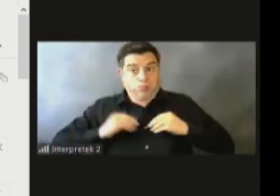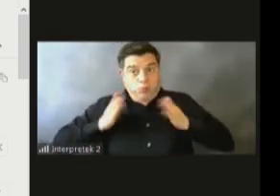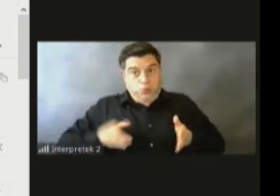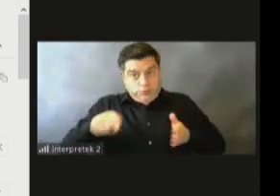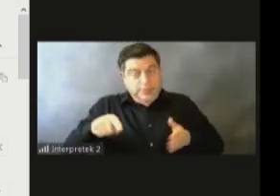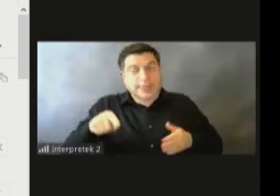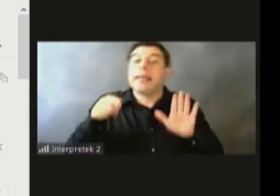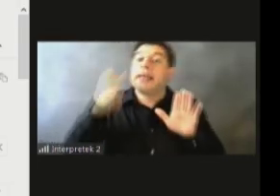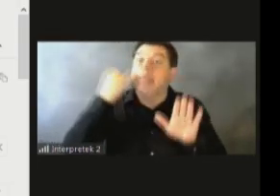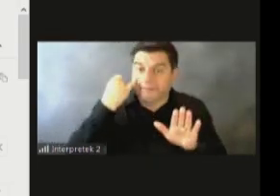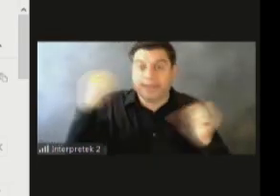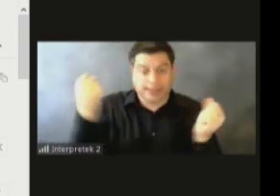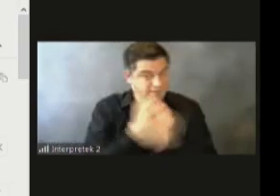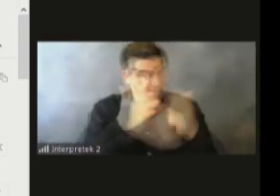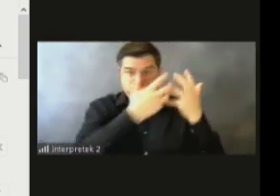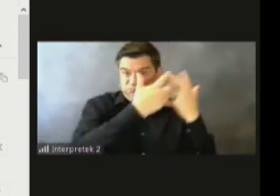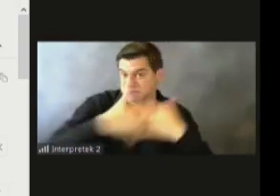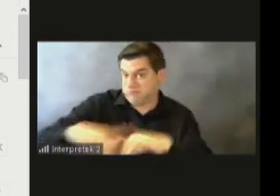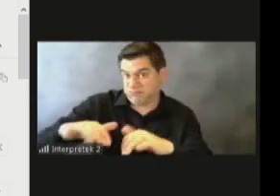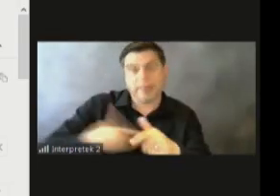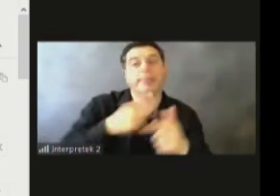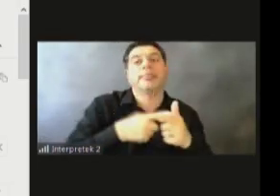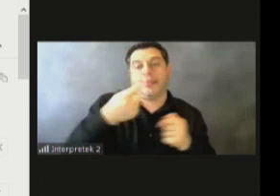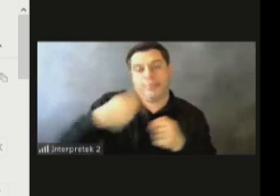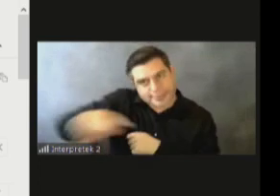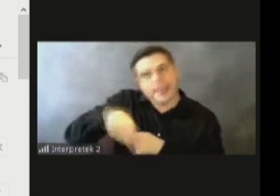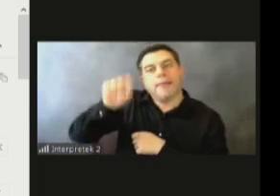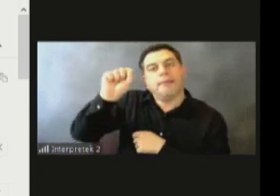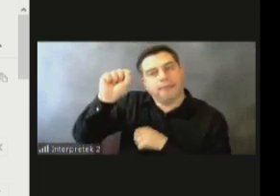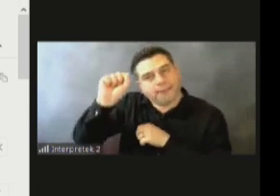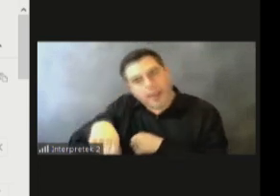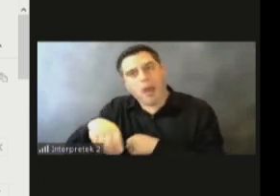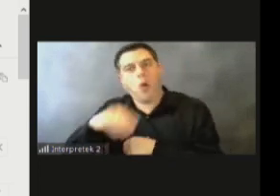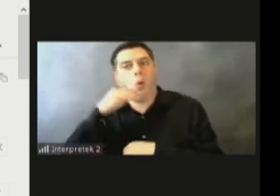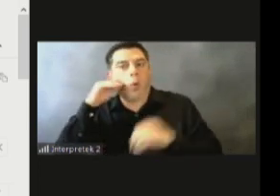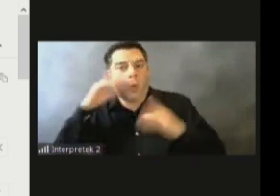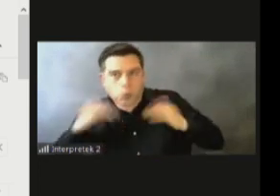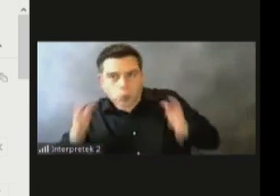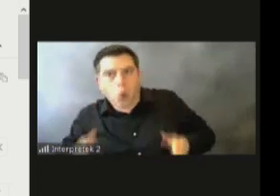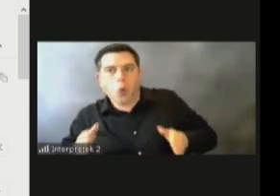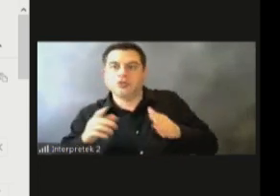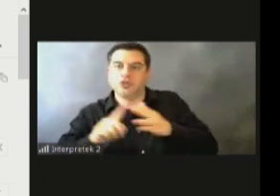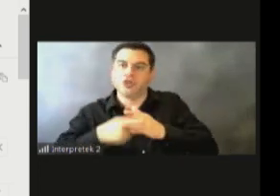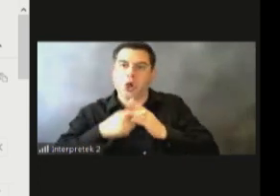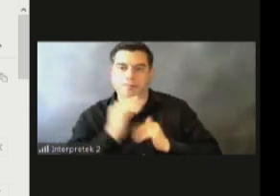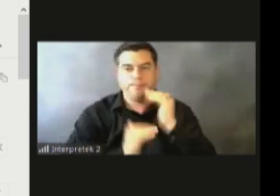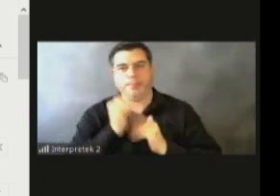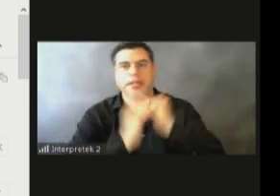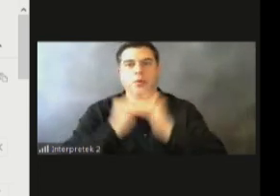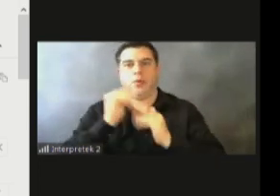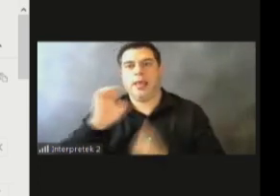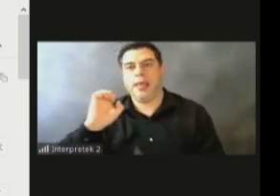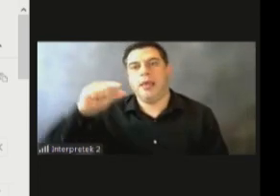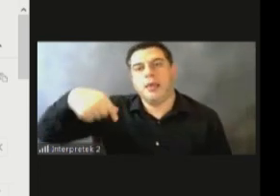ownership situation and build equity, and then move on to fee simple home ownership when they're ready to move on to